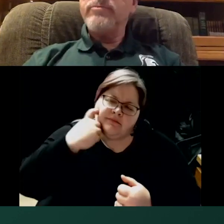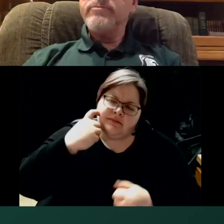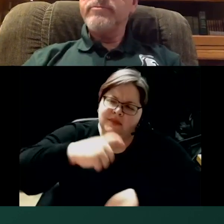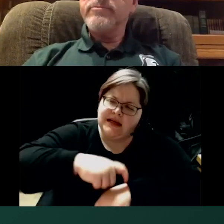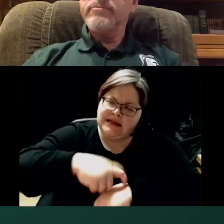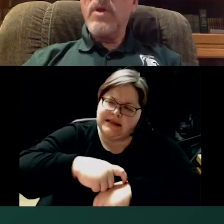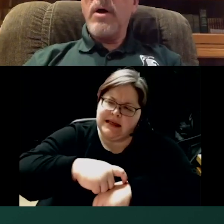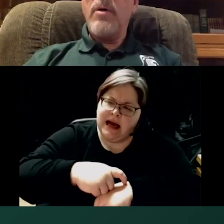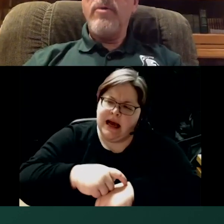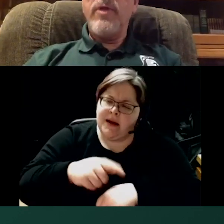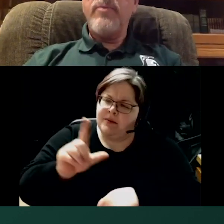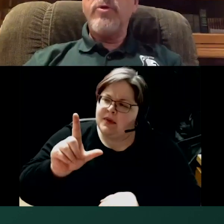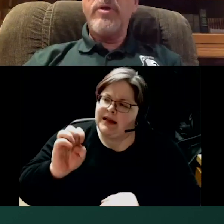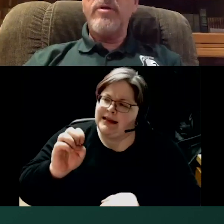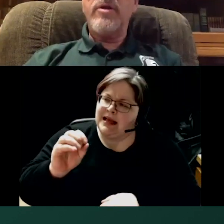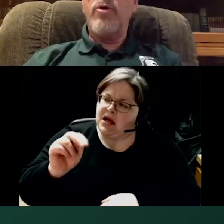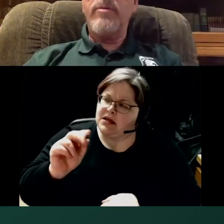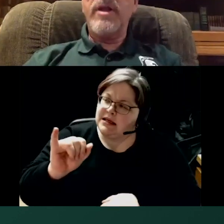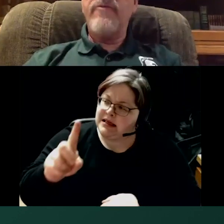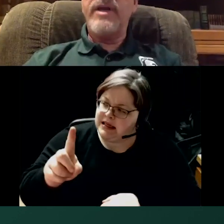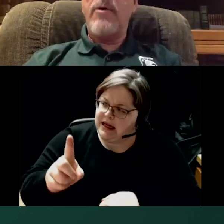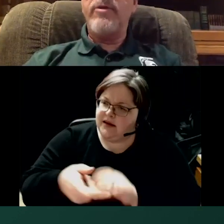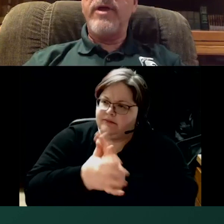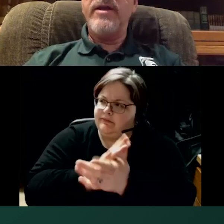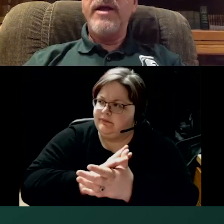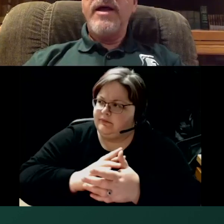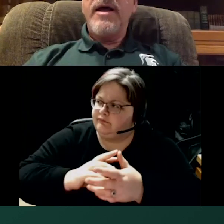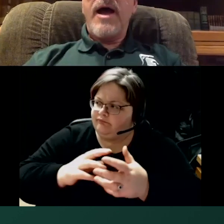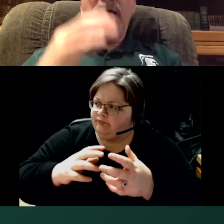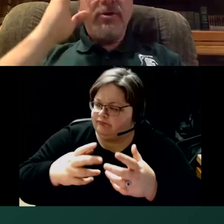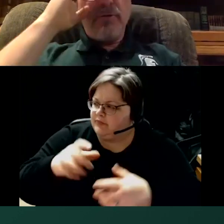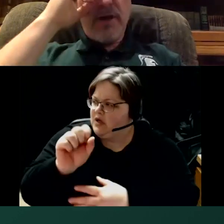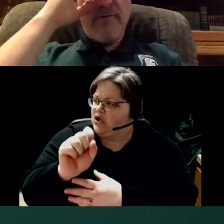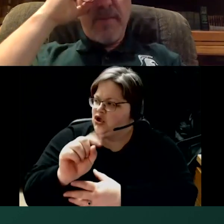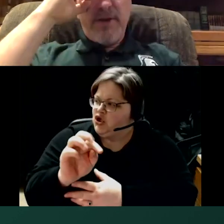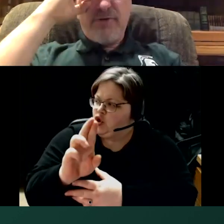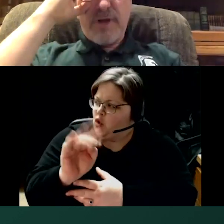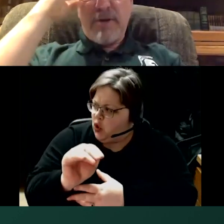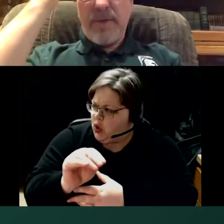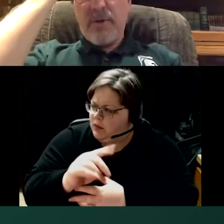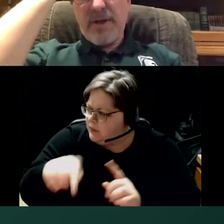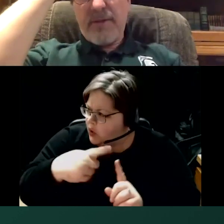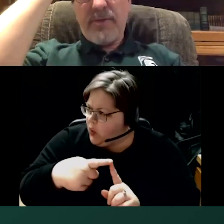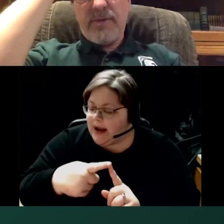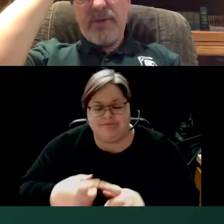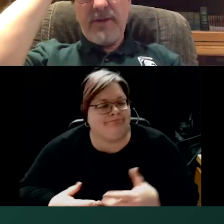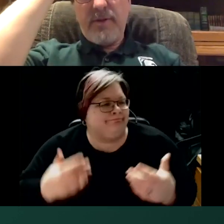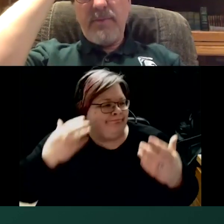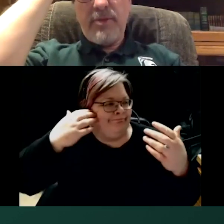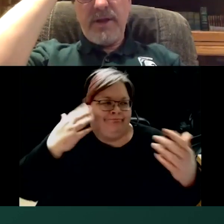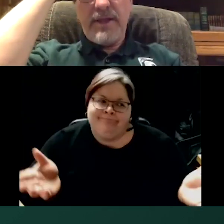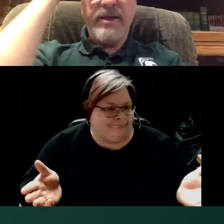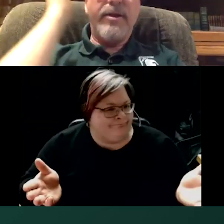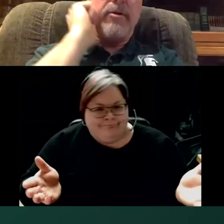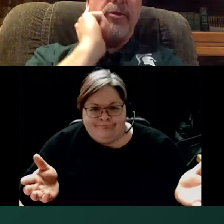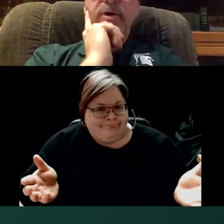know. They produce storms every now and then. I don't have my meteor showers memorized. I think